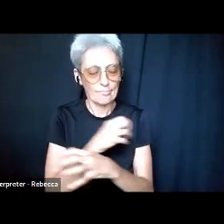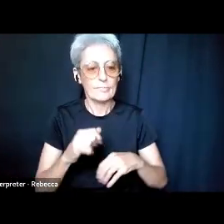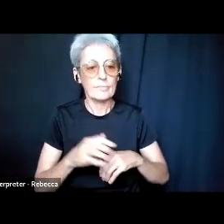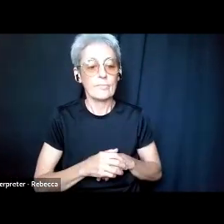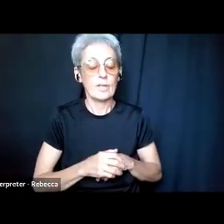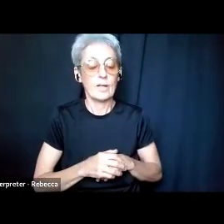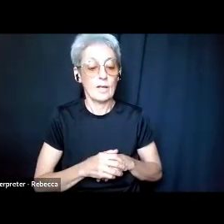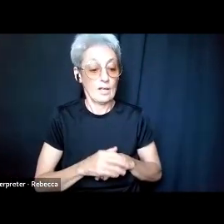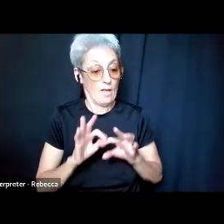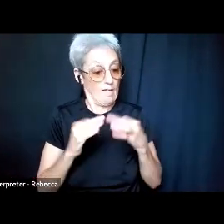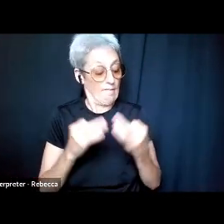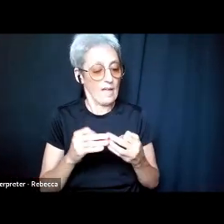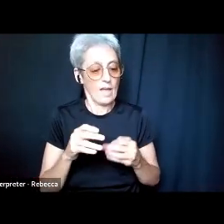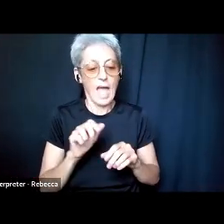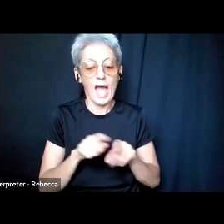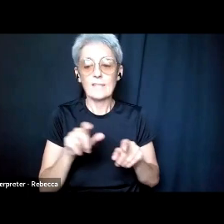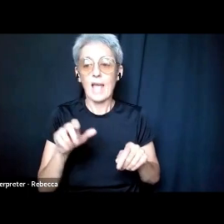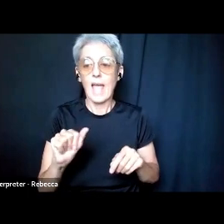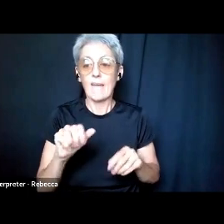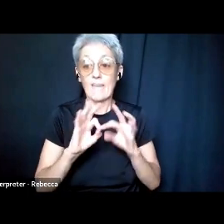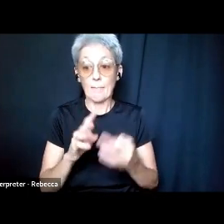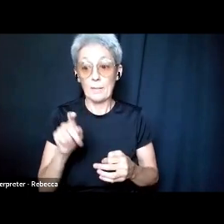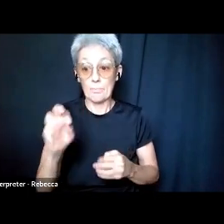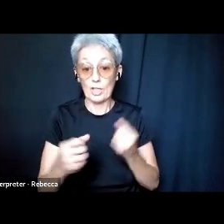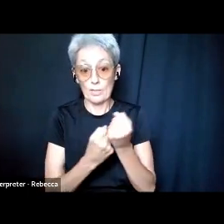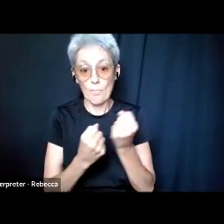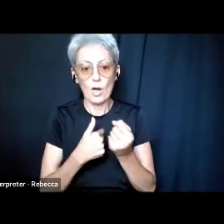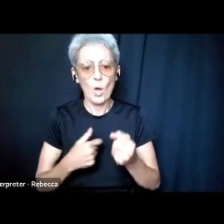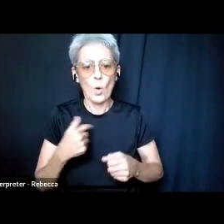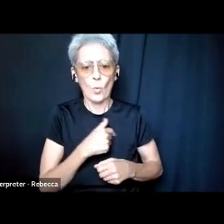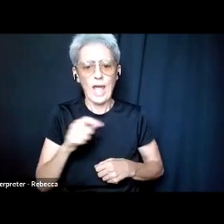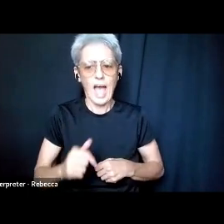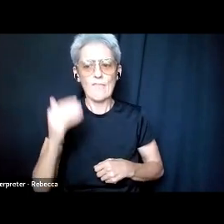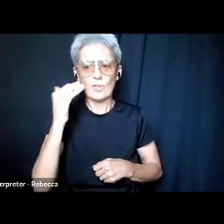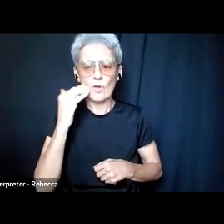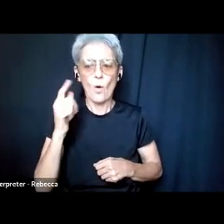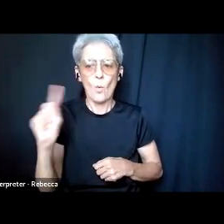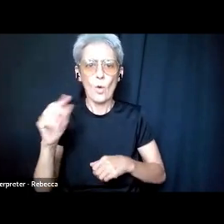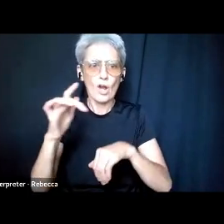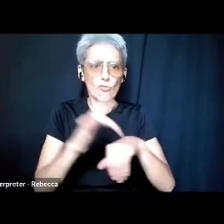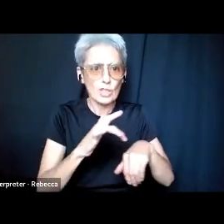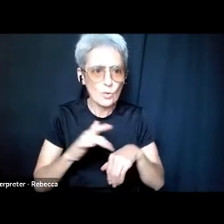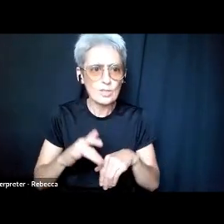to know what the opportunities and resources are and to make sure the family is fully informed.